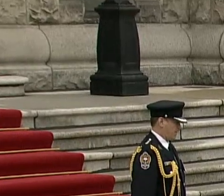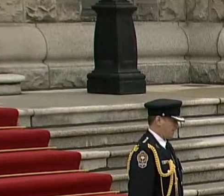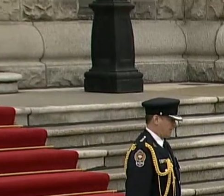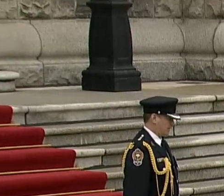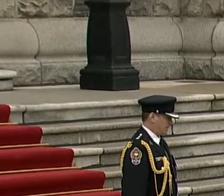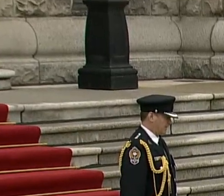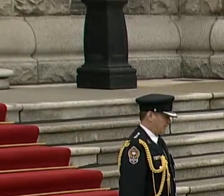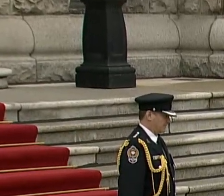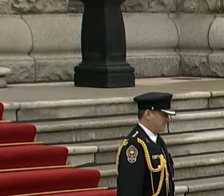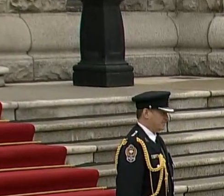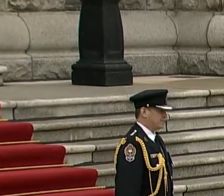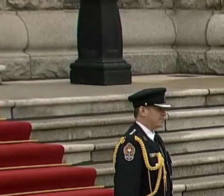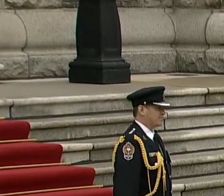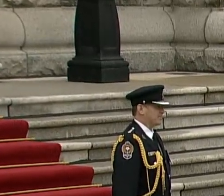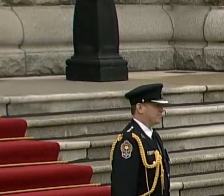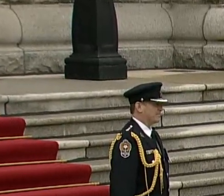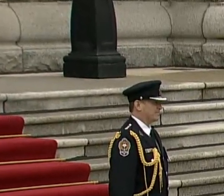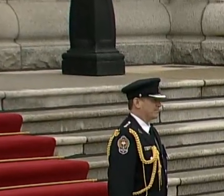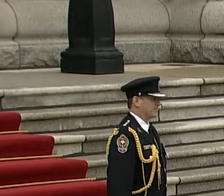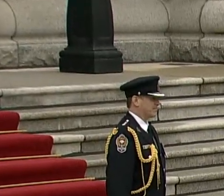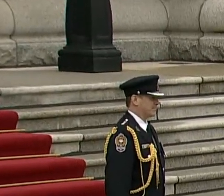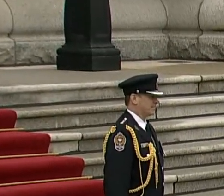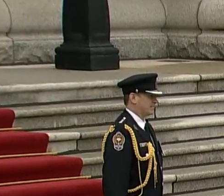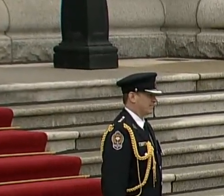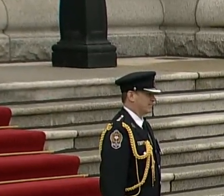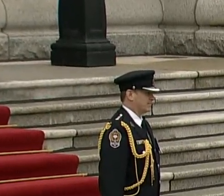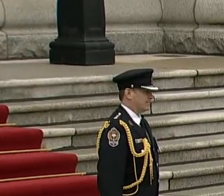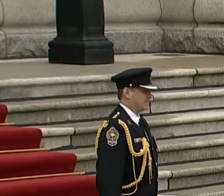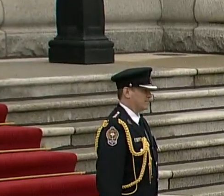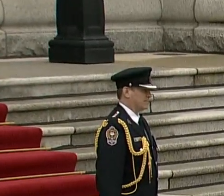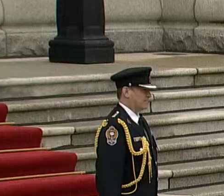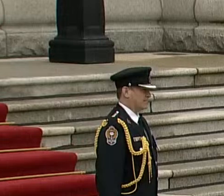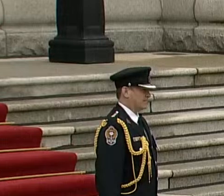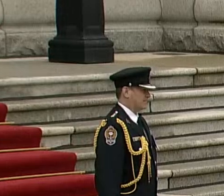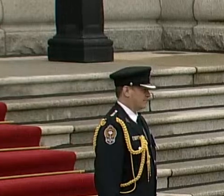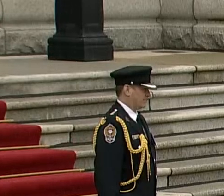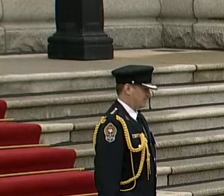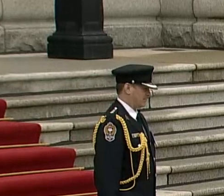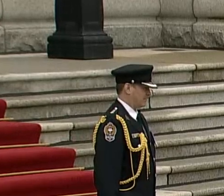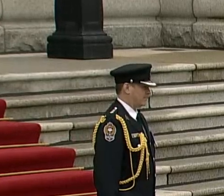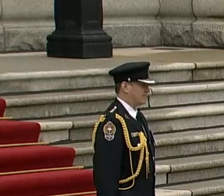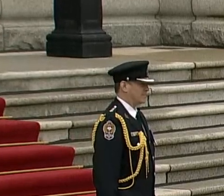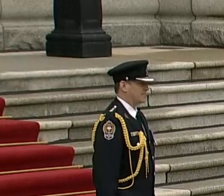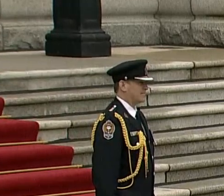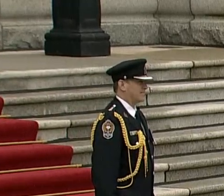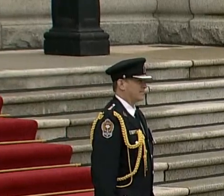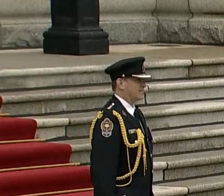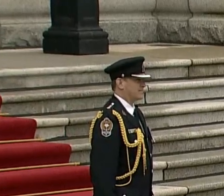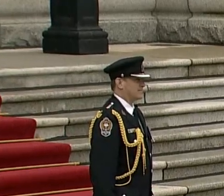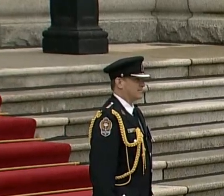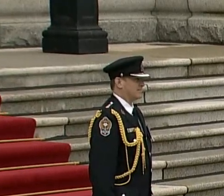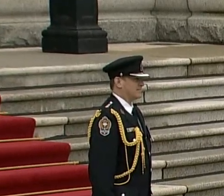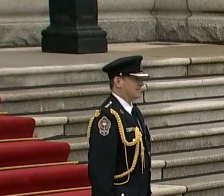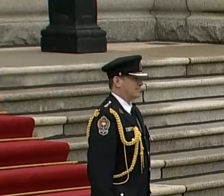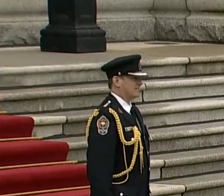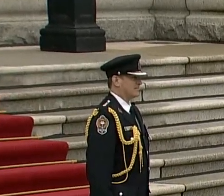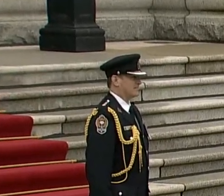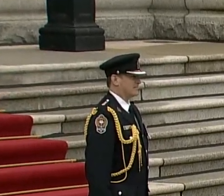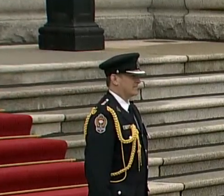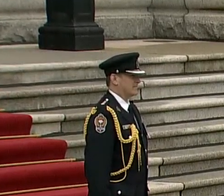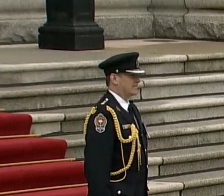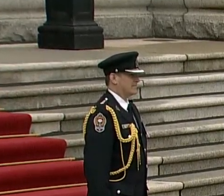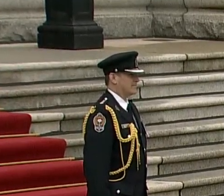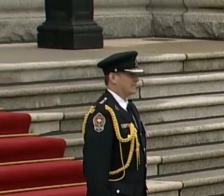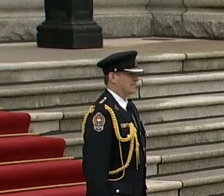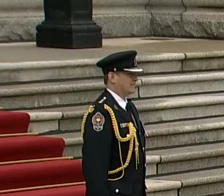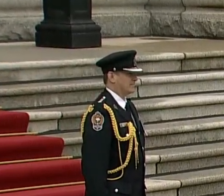Back. We have a speaker now, so we can get rolling. Excellent. Well, really do look forward to it. Thank you very much. Nice to see you.